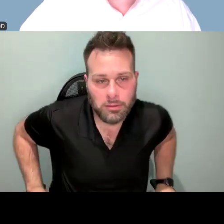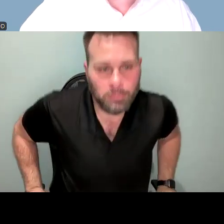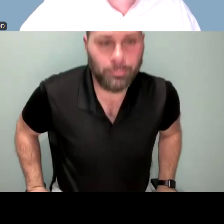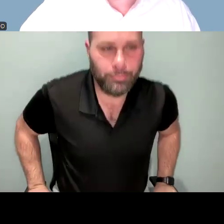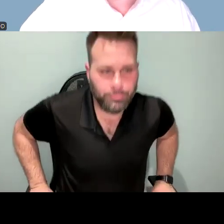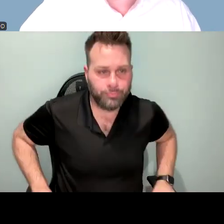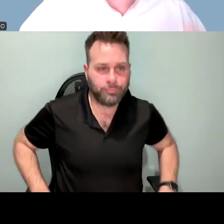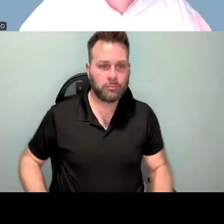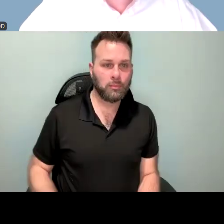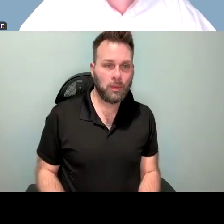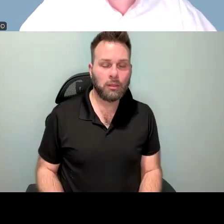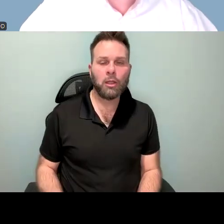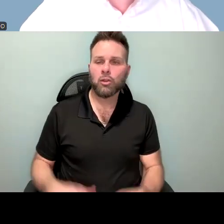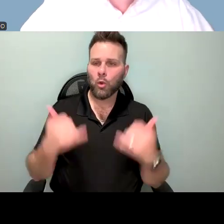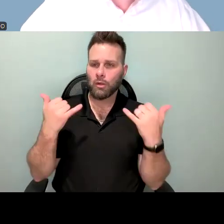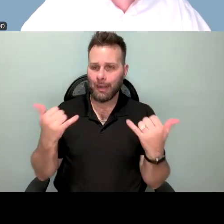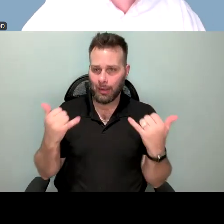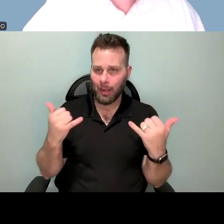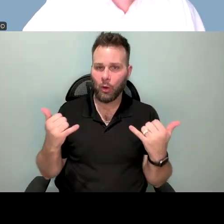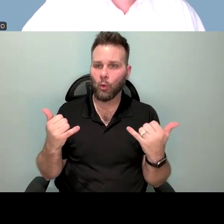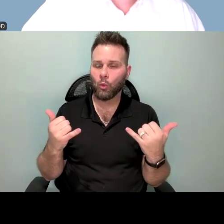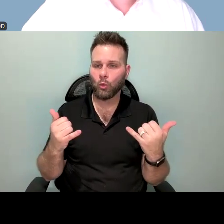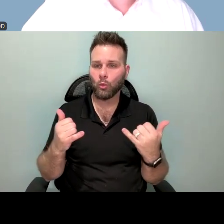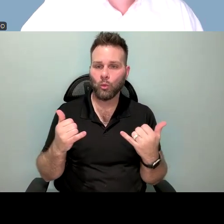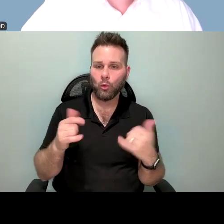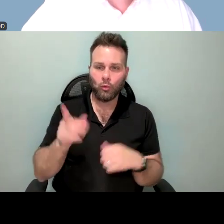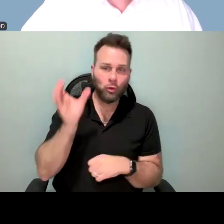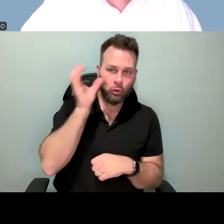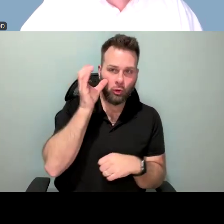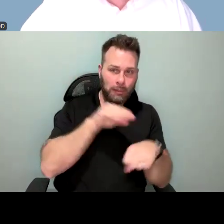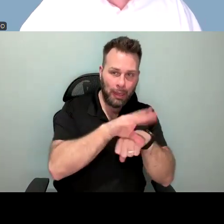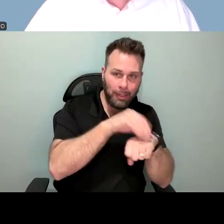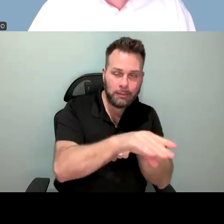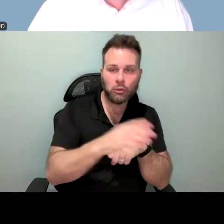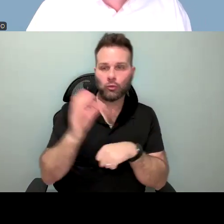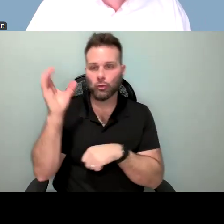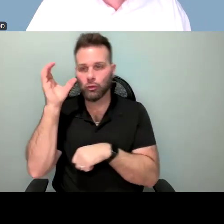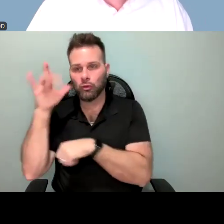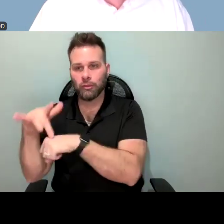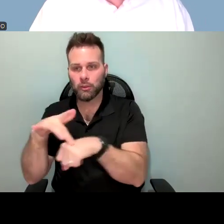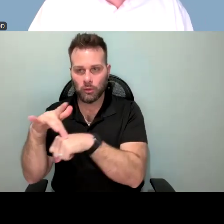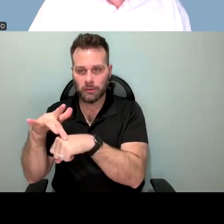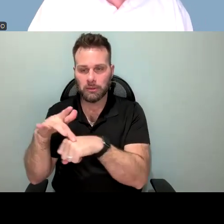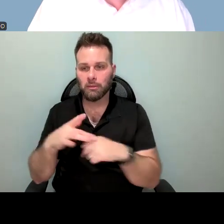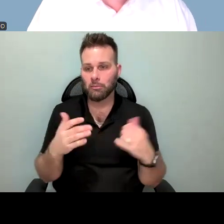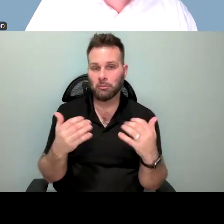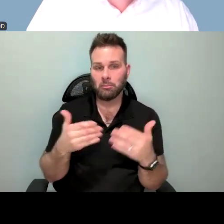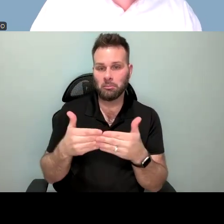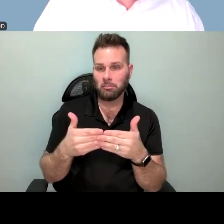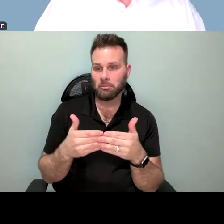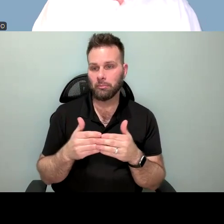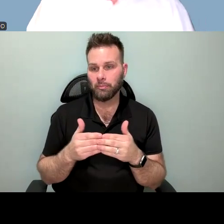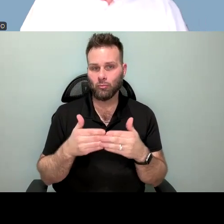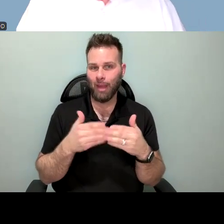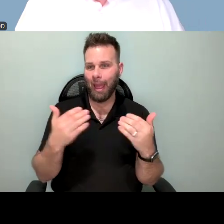So you've heard some resources and some guidance of who you should be meeting with, but I want to also call out 3 specifically, actually 4, but I only have